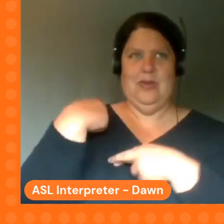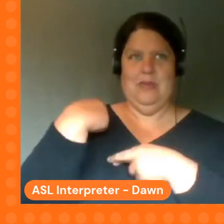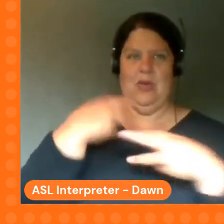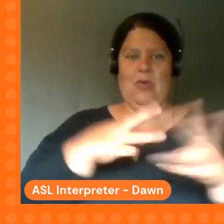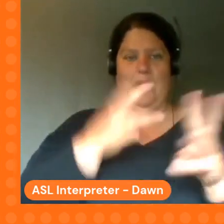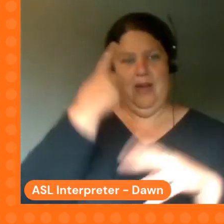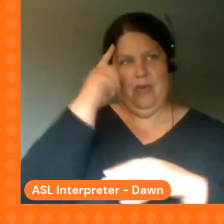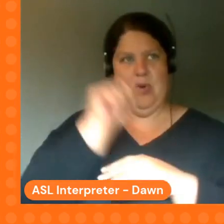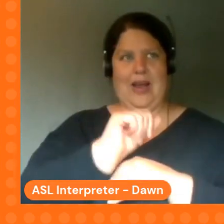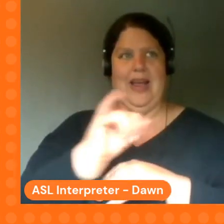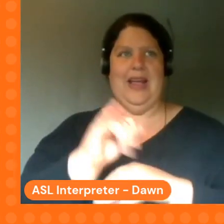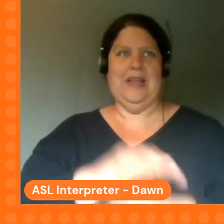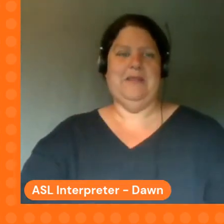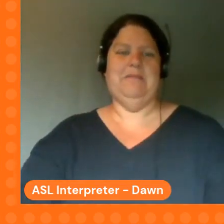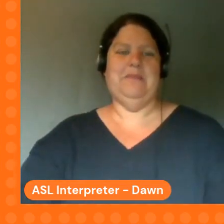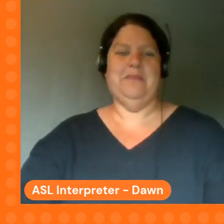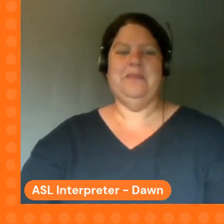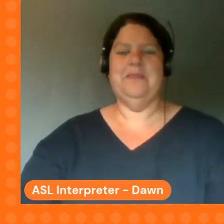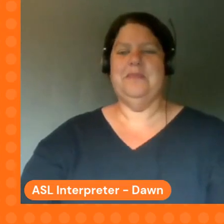Fantastic.